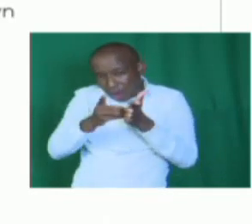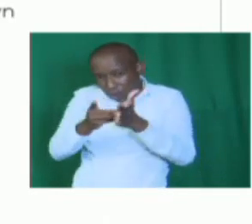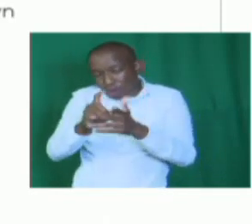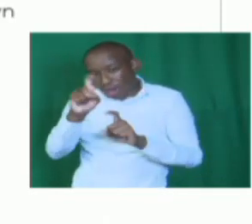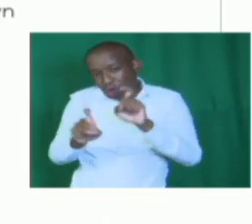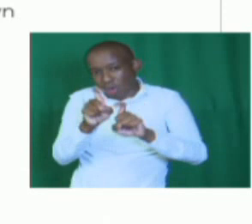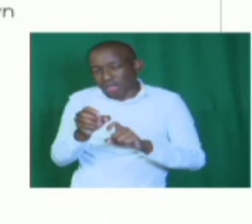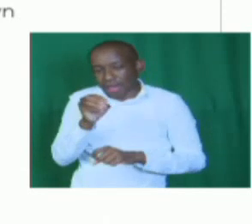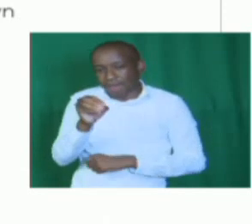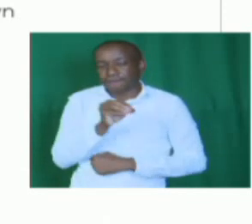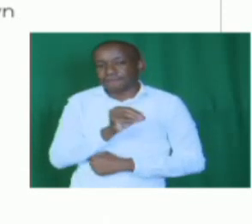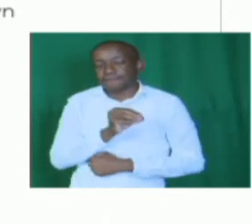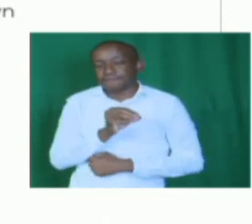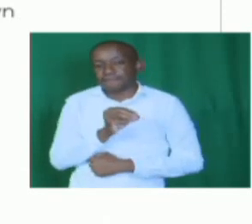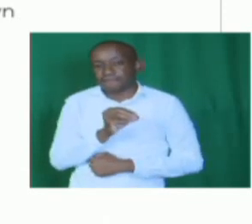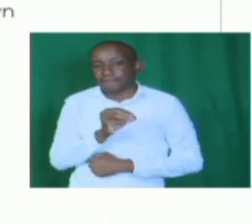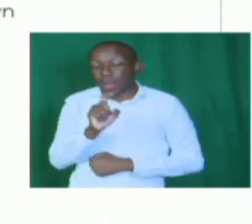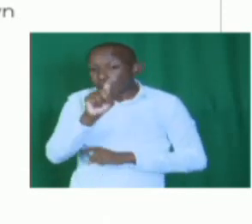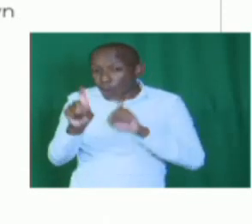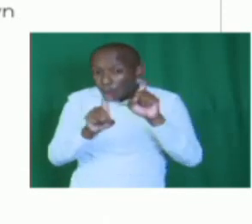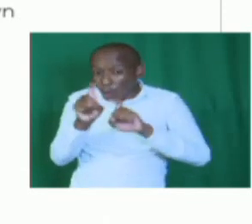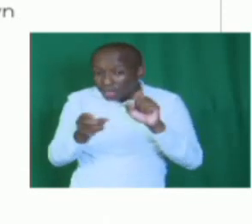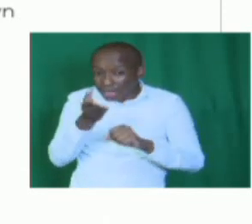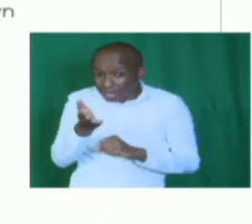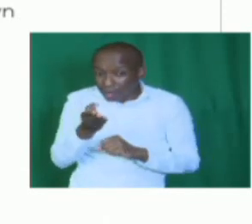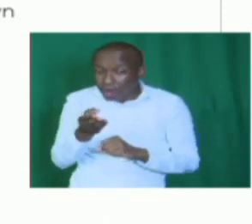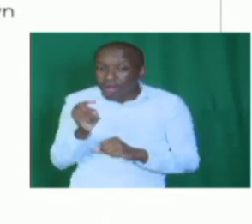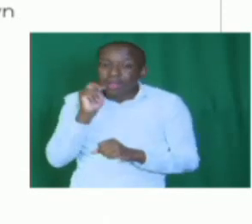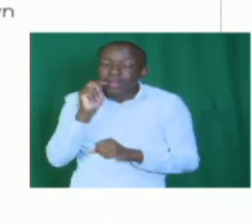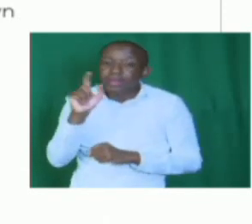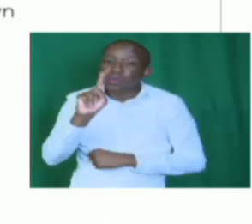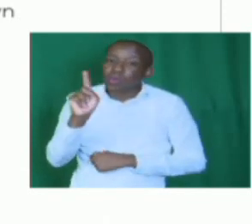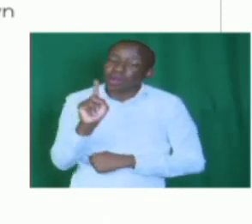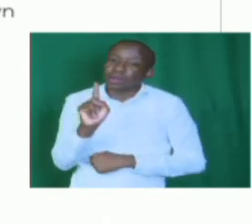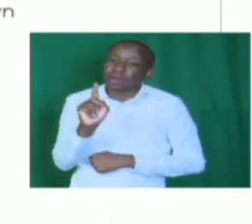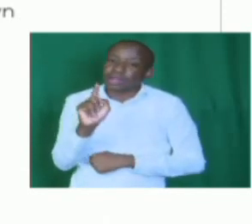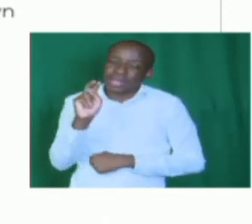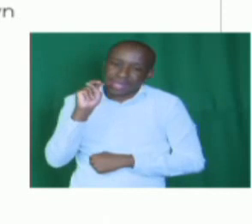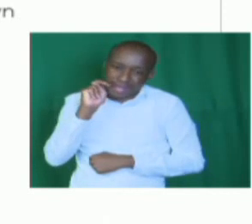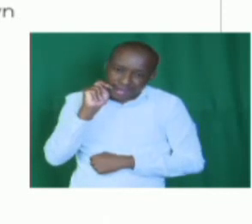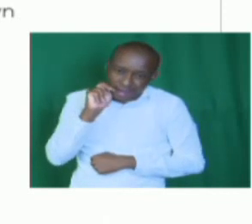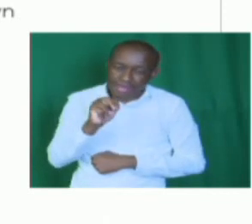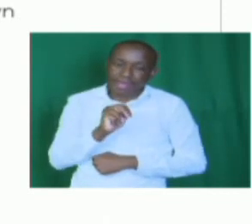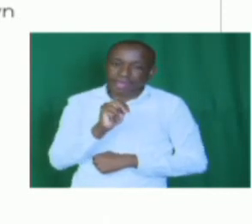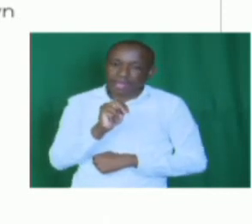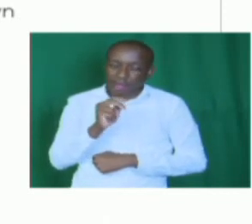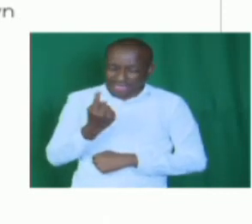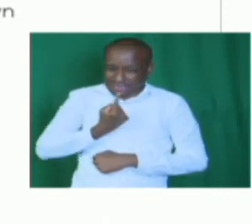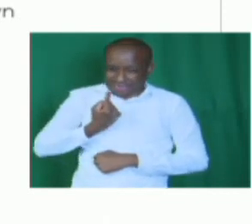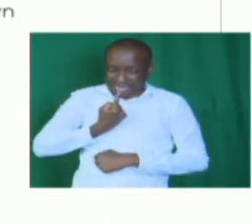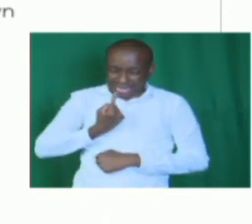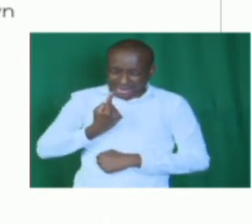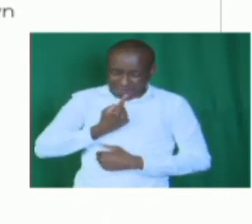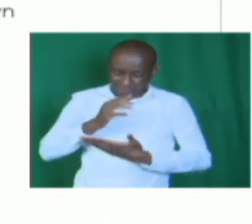questions. Okay, and these questions requires you to draw your own